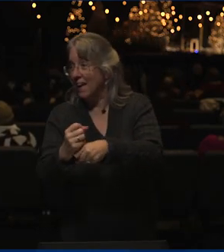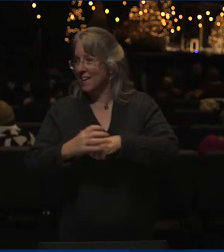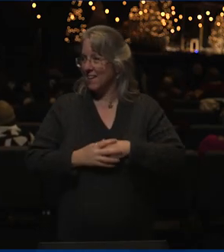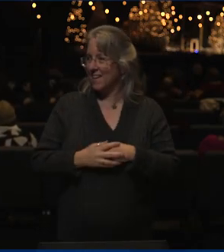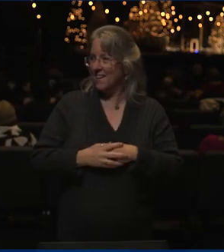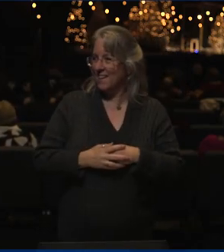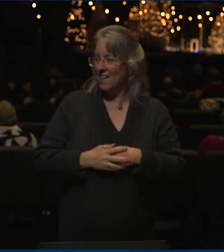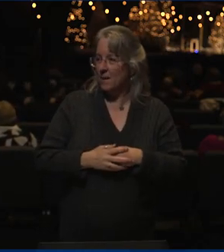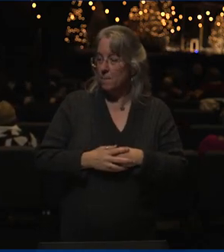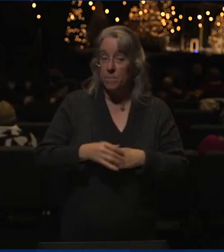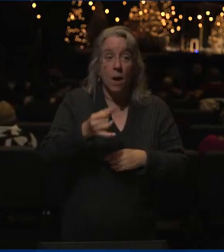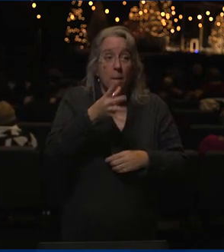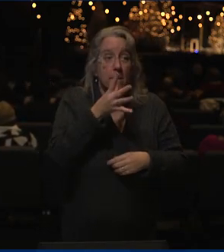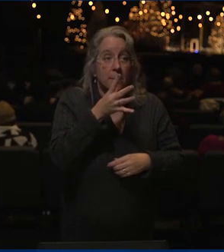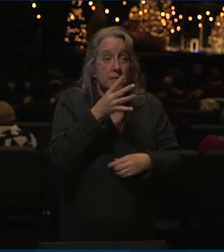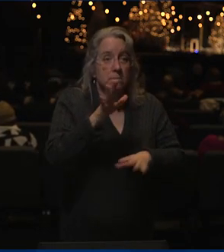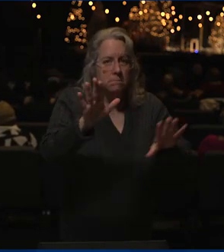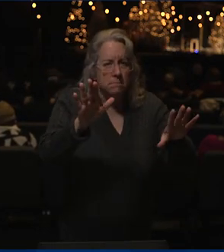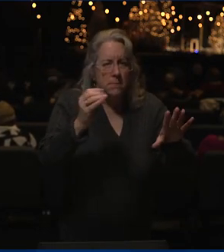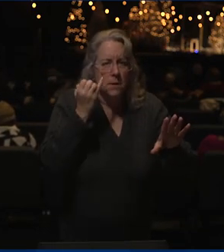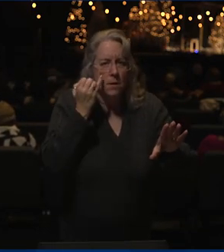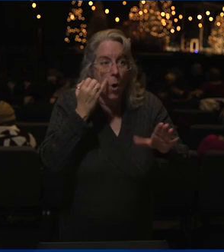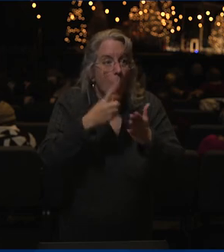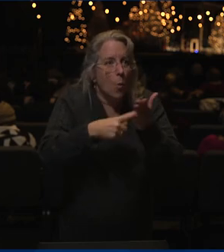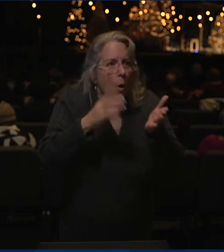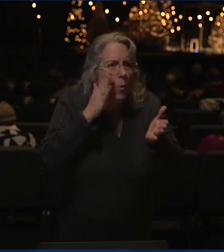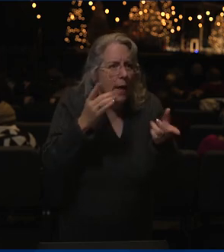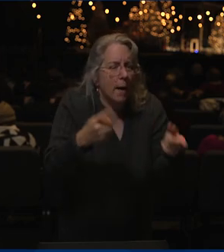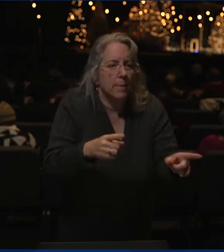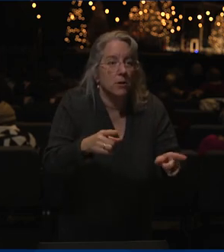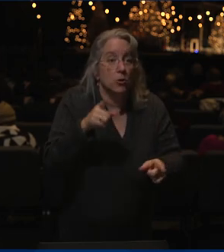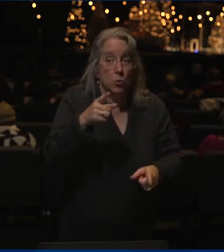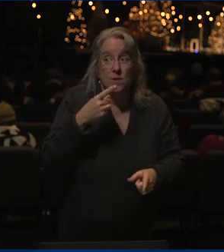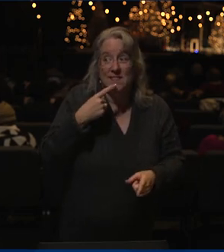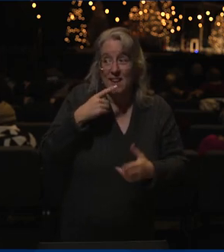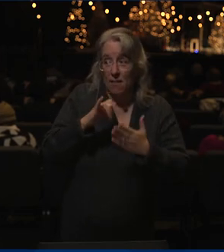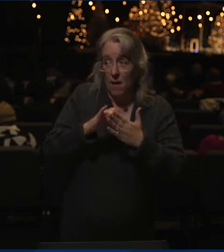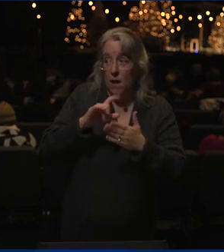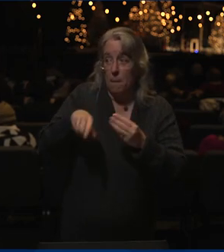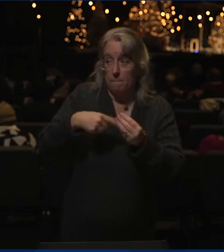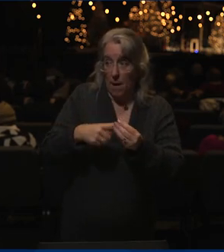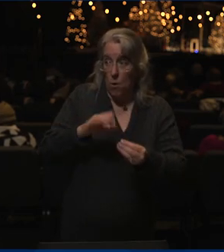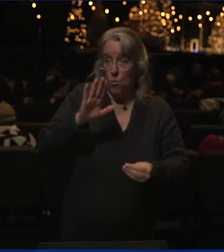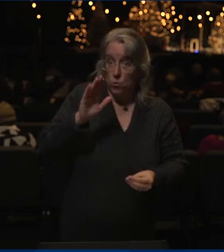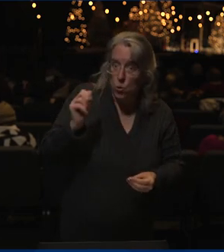made. Mamas, what would happen if you could say that truly about yourself in the life of your kid?